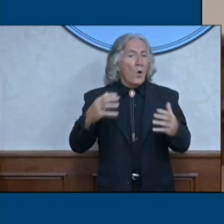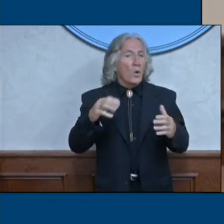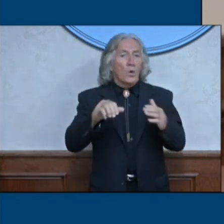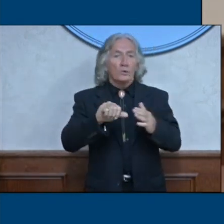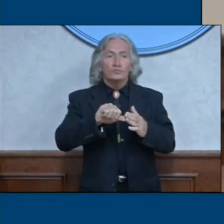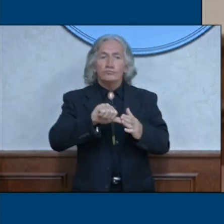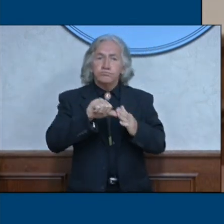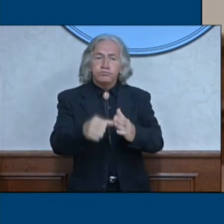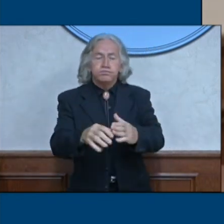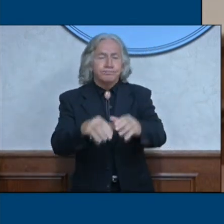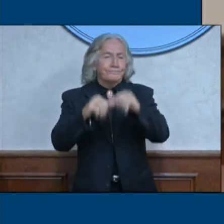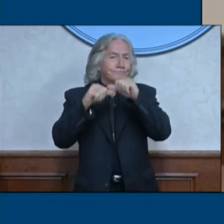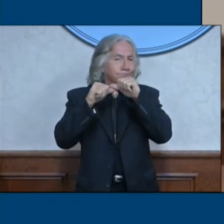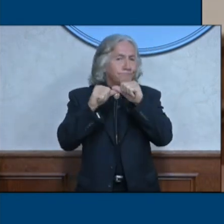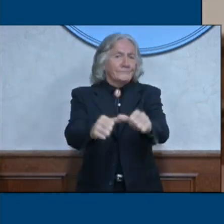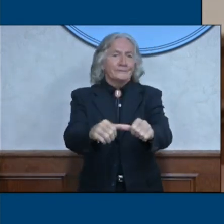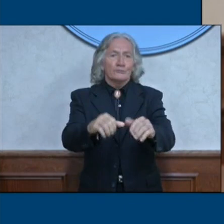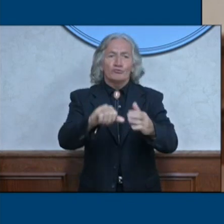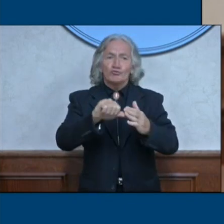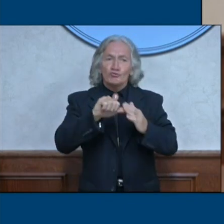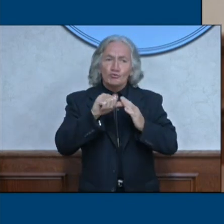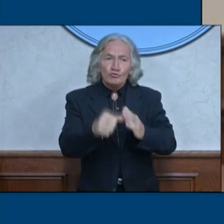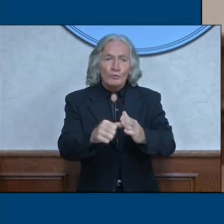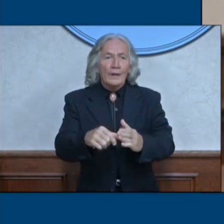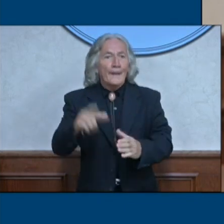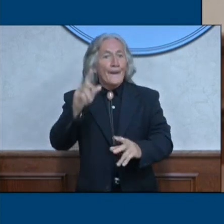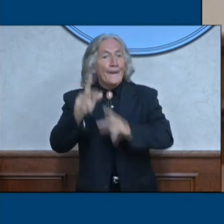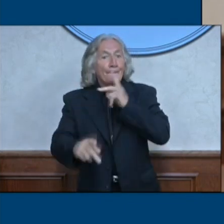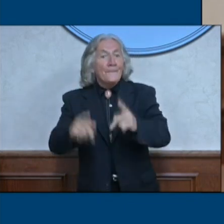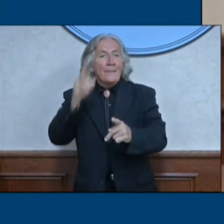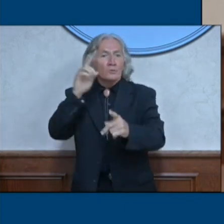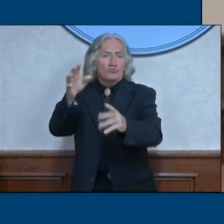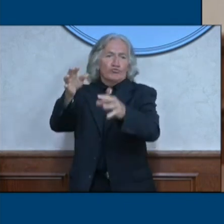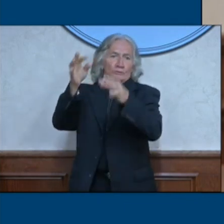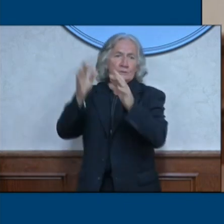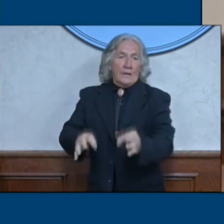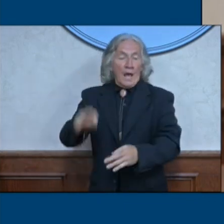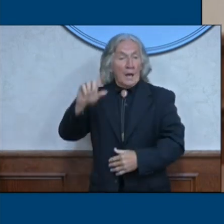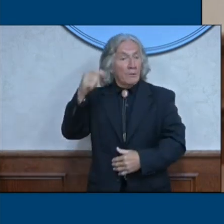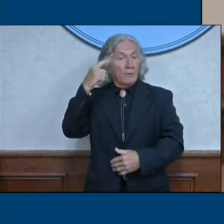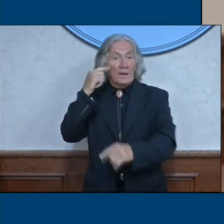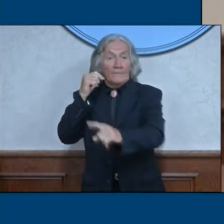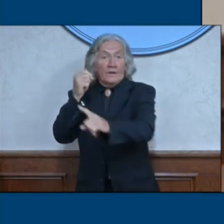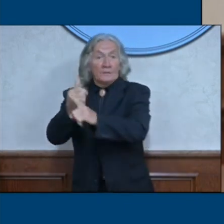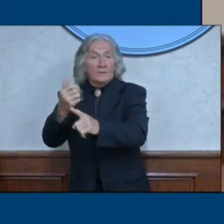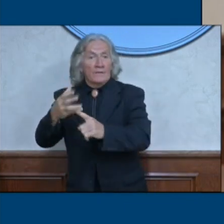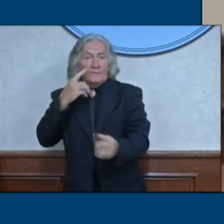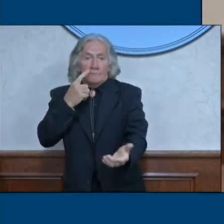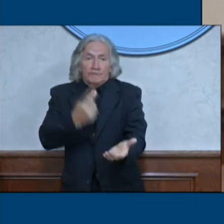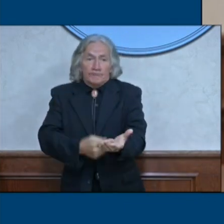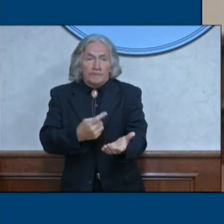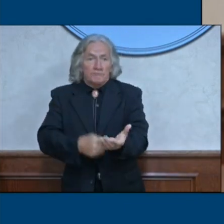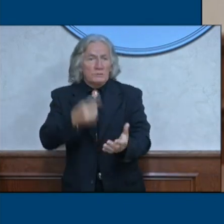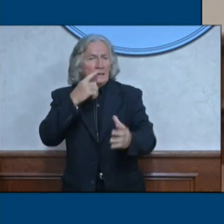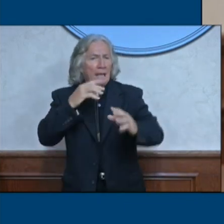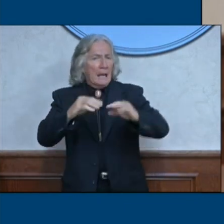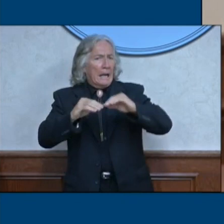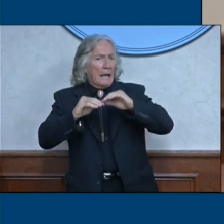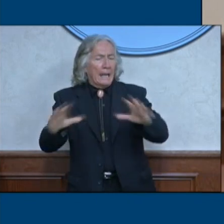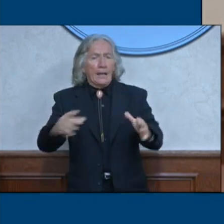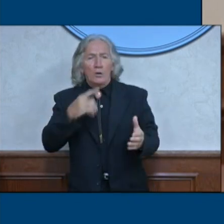though, that the continued success is up to the people of the state of Texas. The governor has covered it very